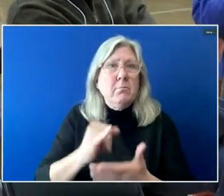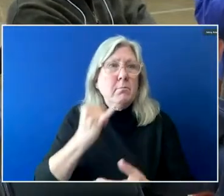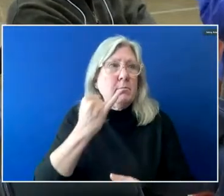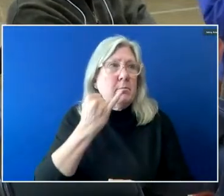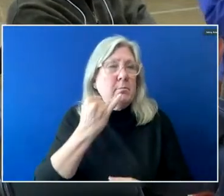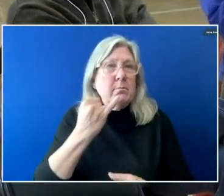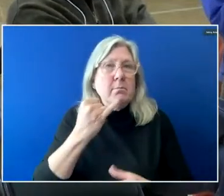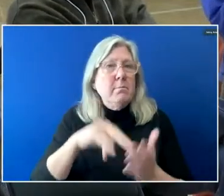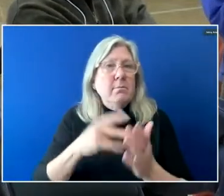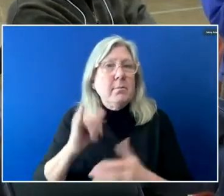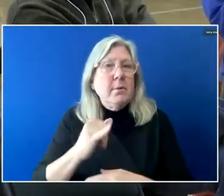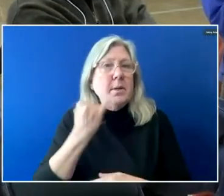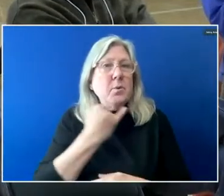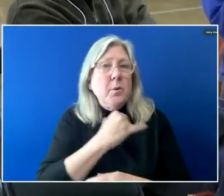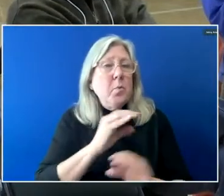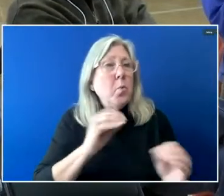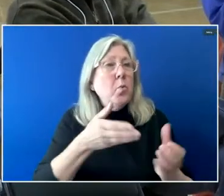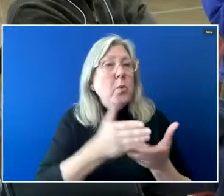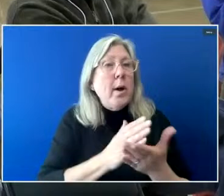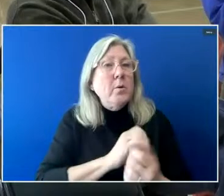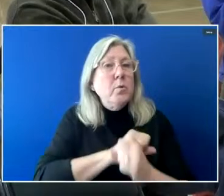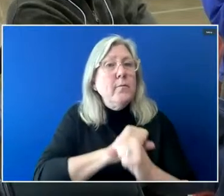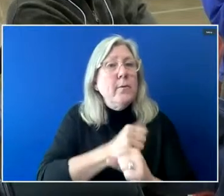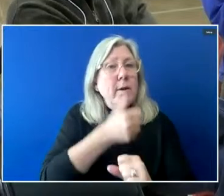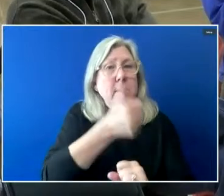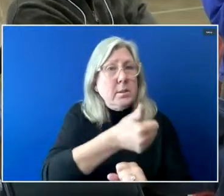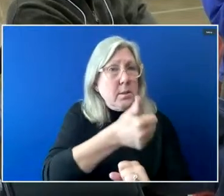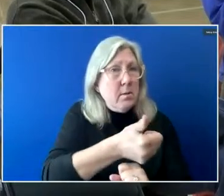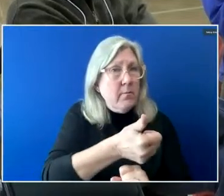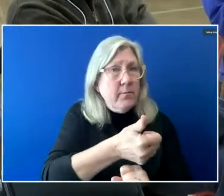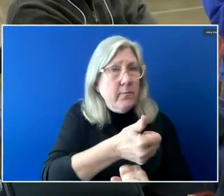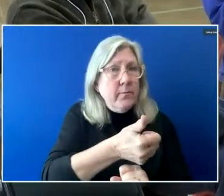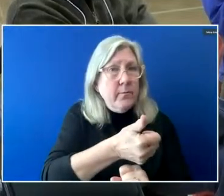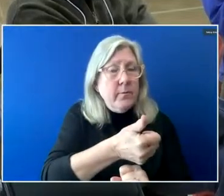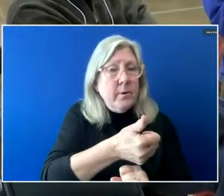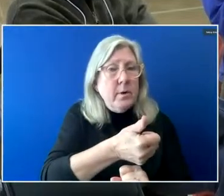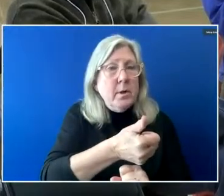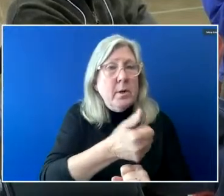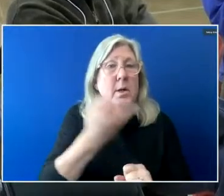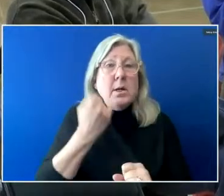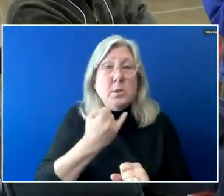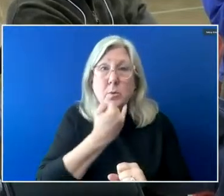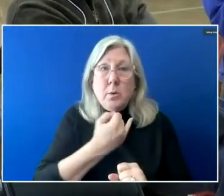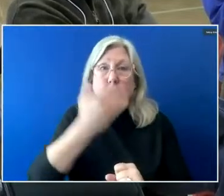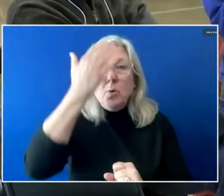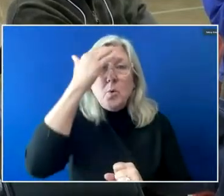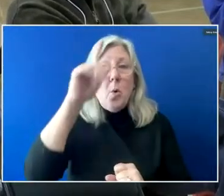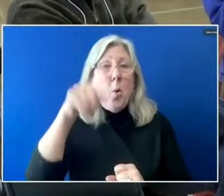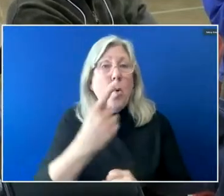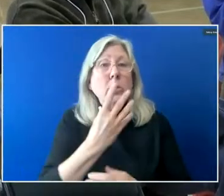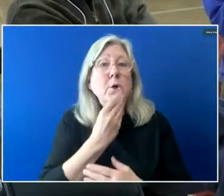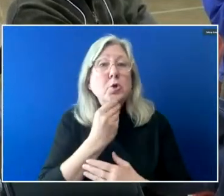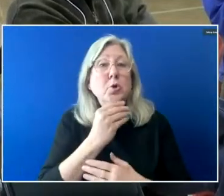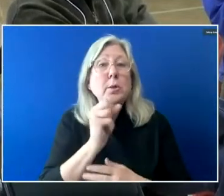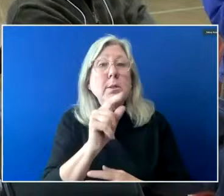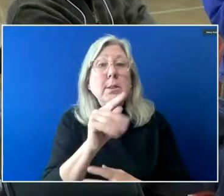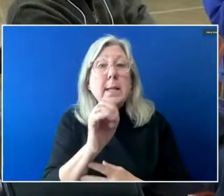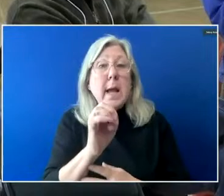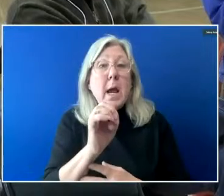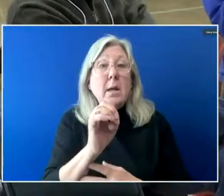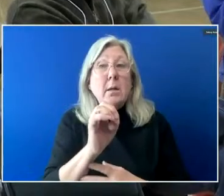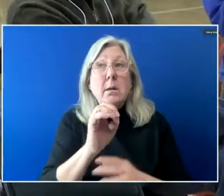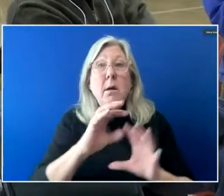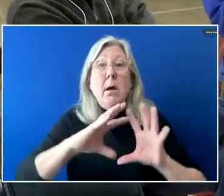to defend itself Israel as you know is the only Jewish state that exists on this